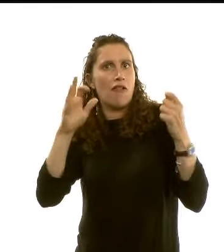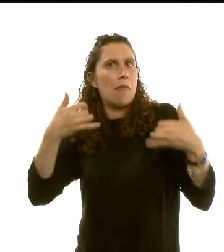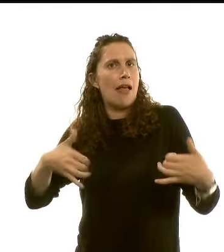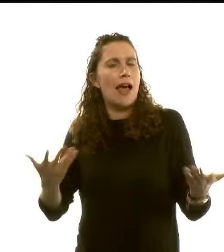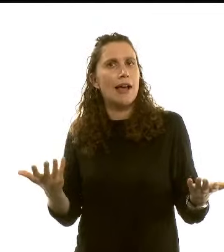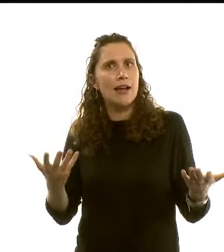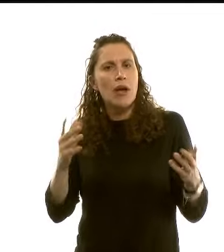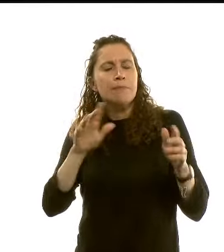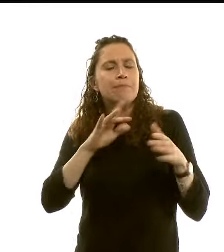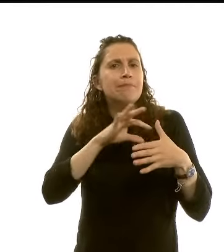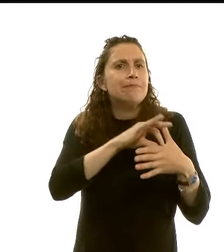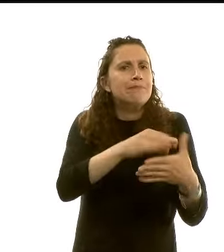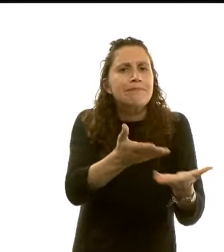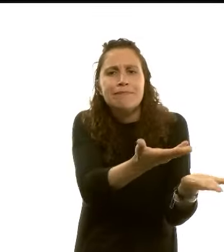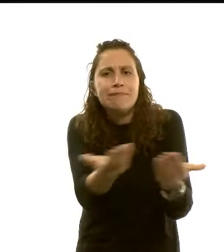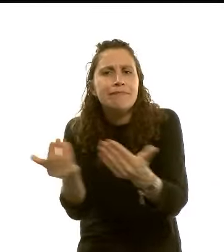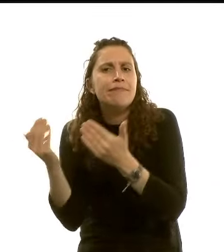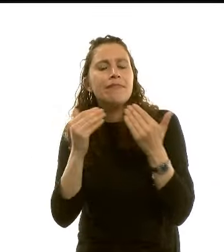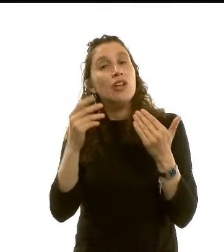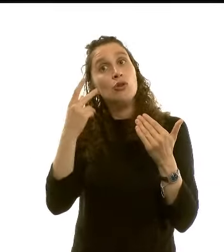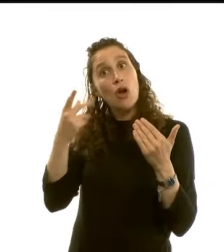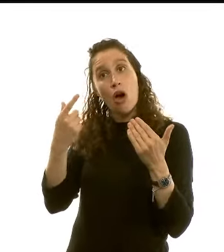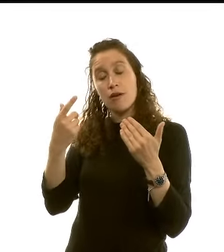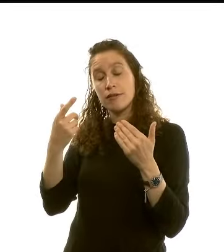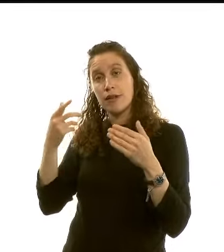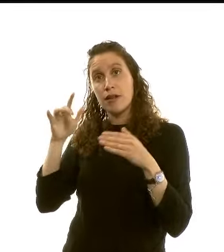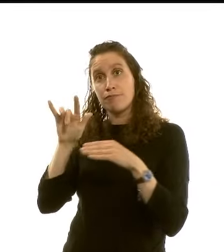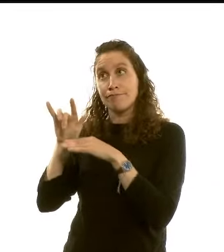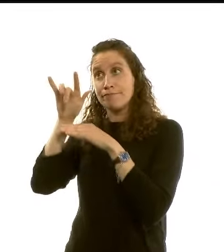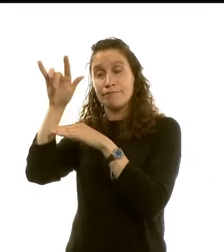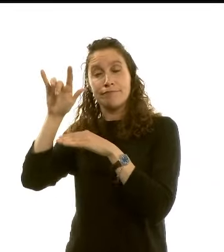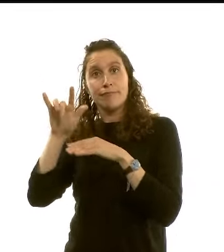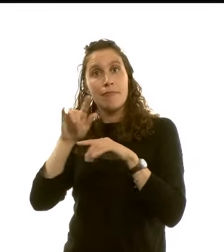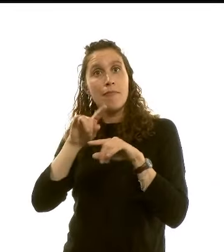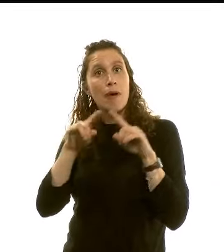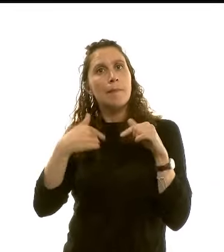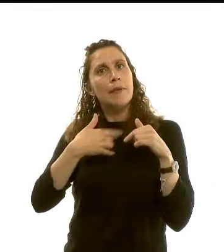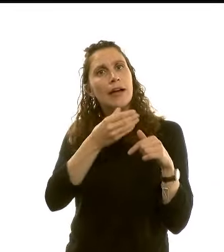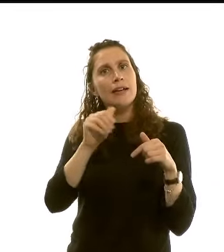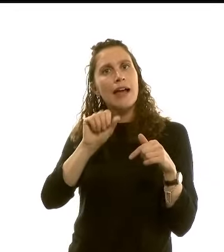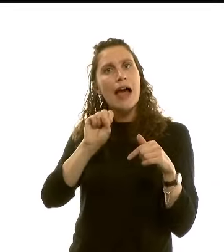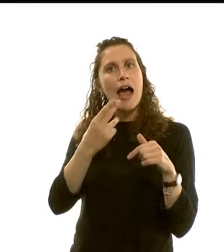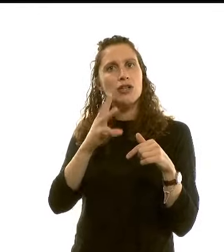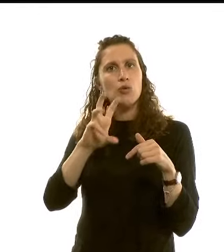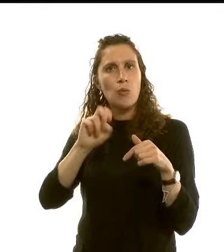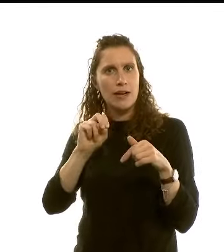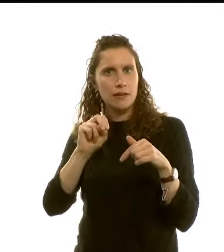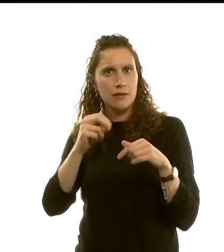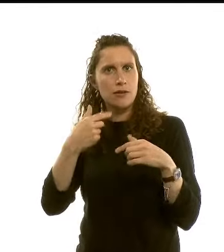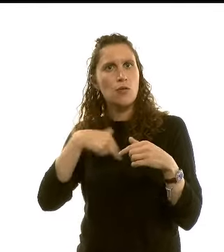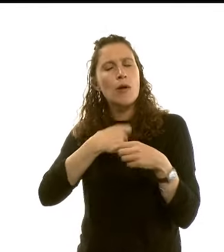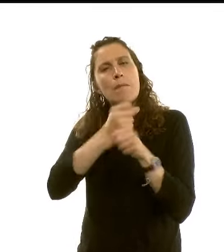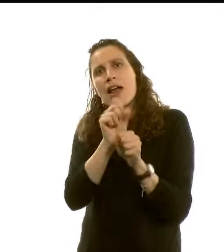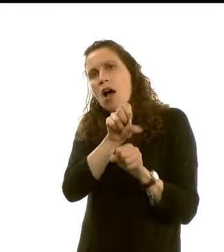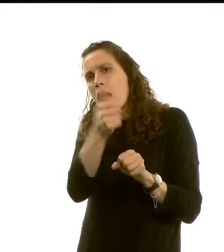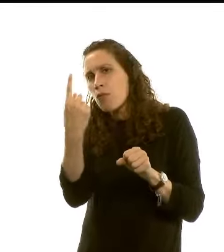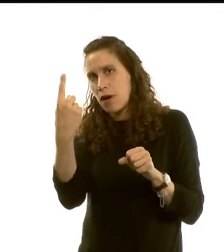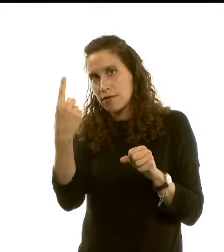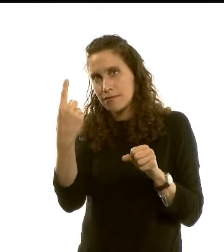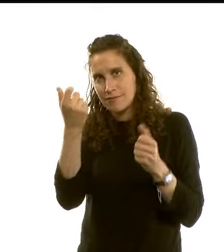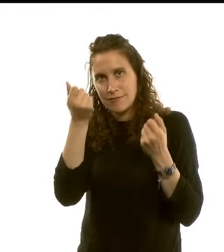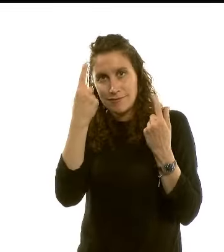we saw the Galaxy Explorer already, but myself, Ashwin, and another designer, Milan, we've been working on another set. It actually took us